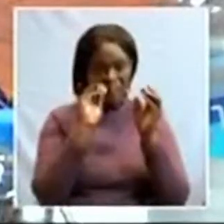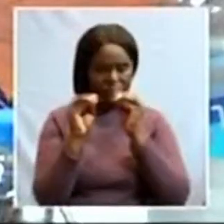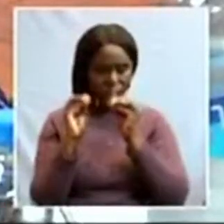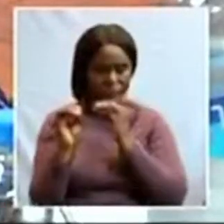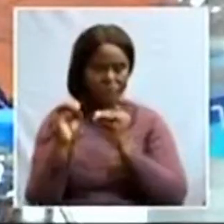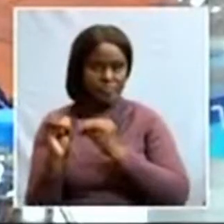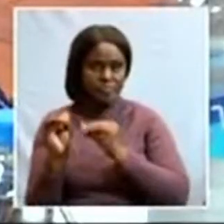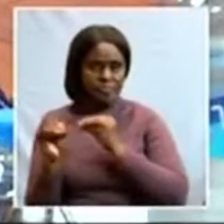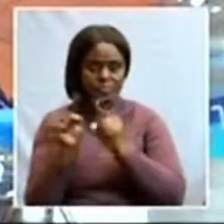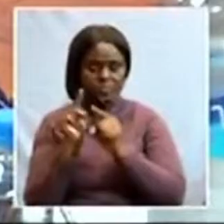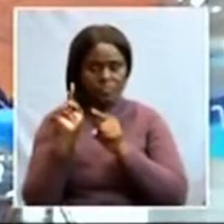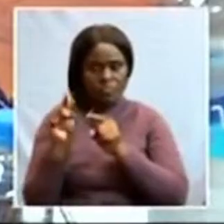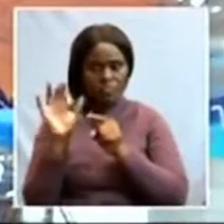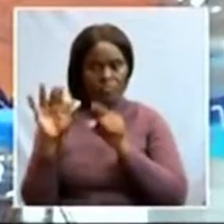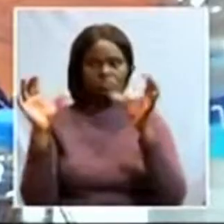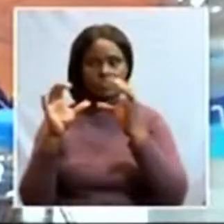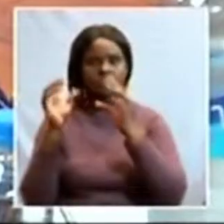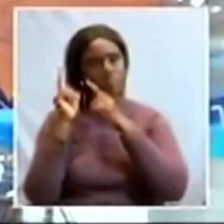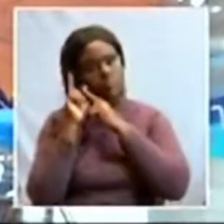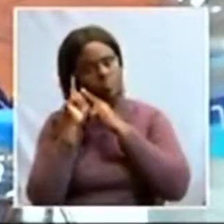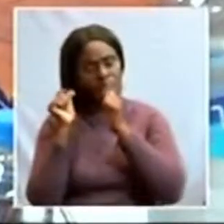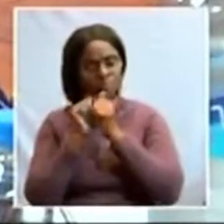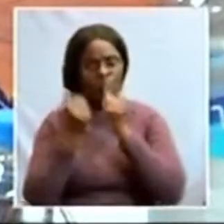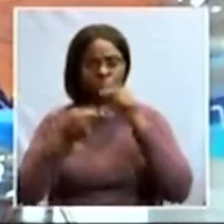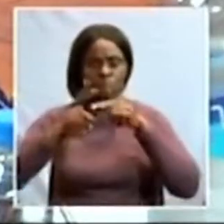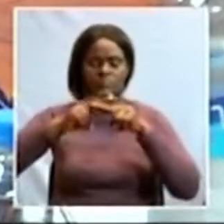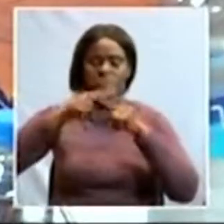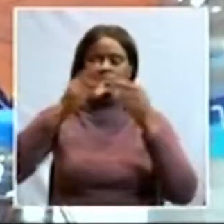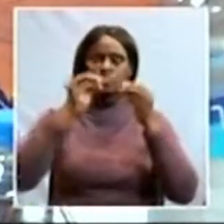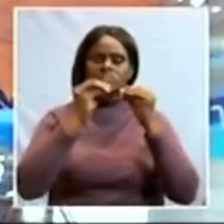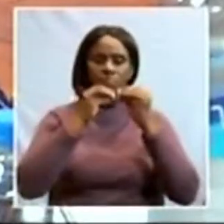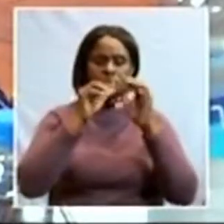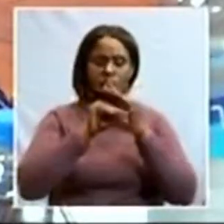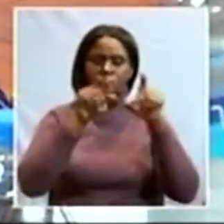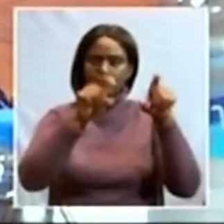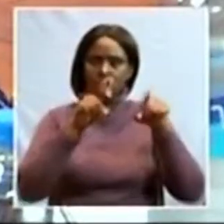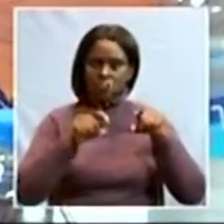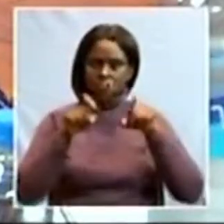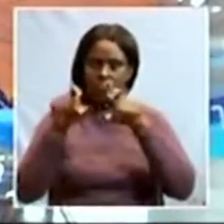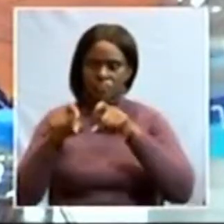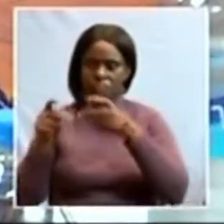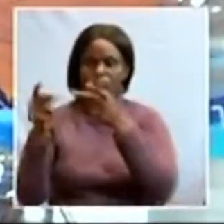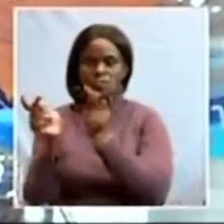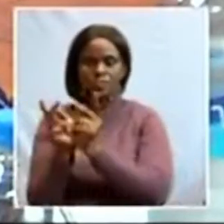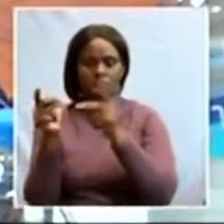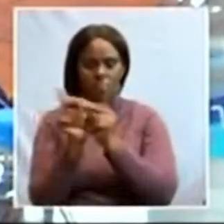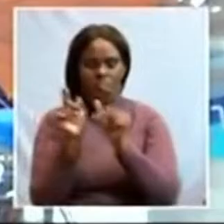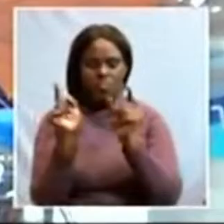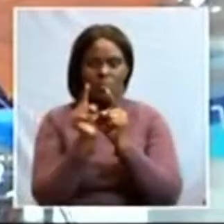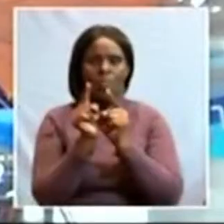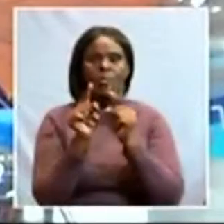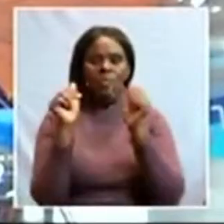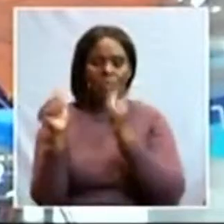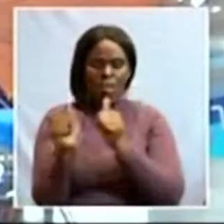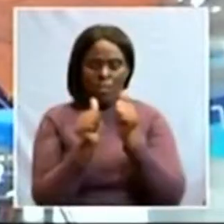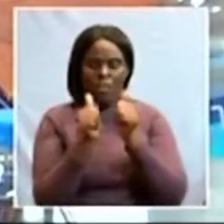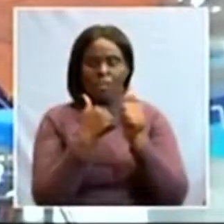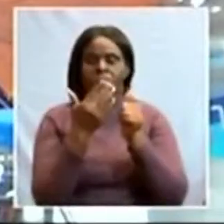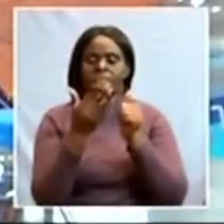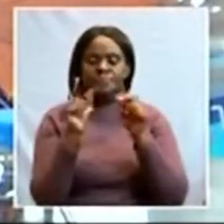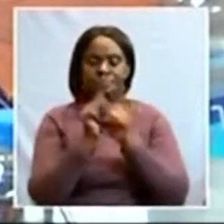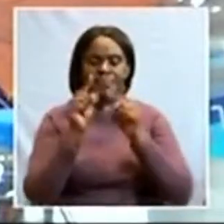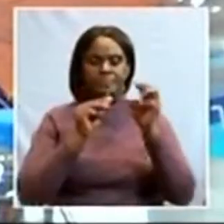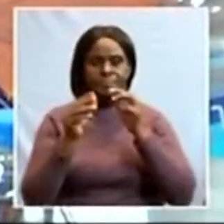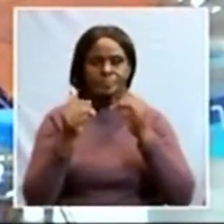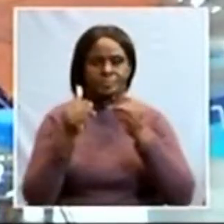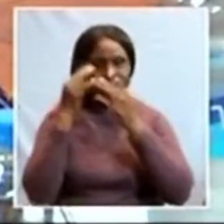rehabilitation of the council lodge and increase in the number of bed spaces. Action taken.